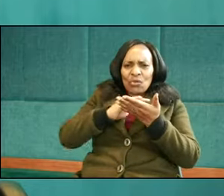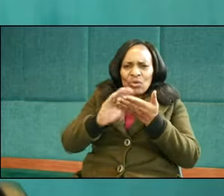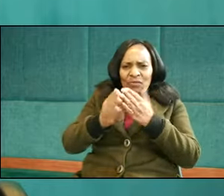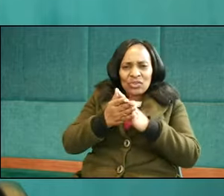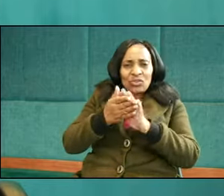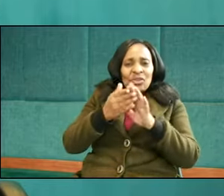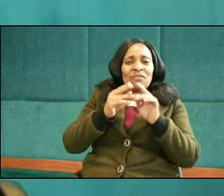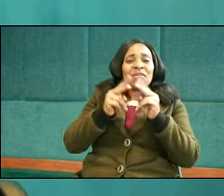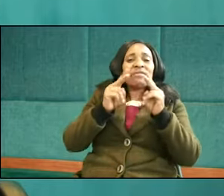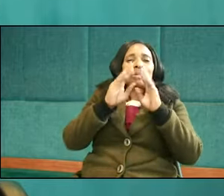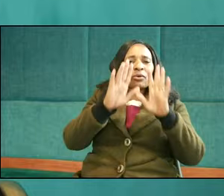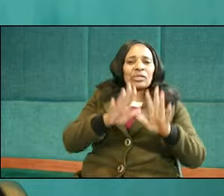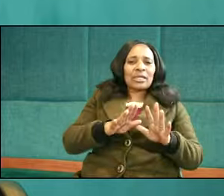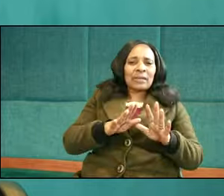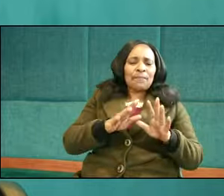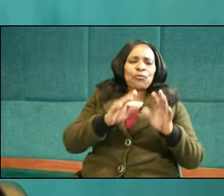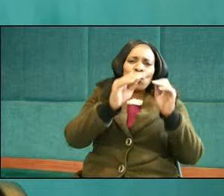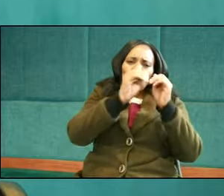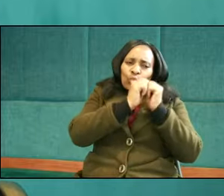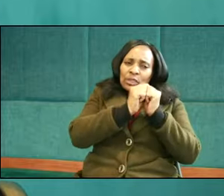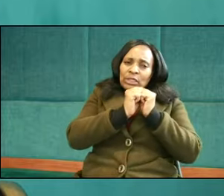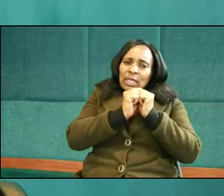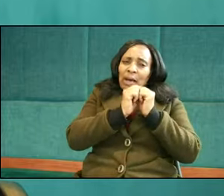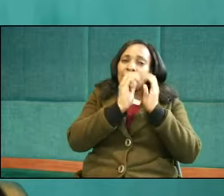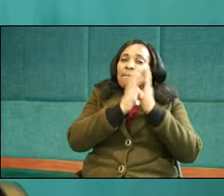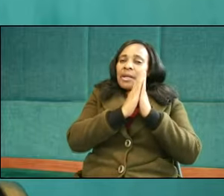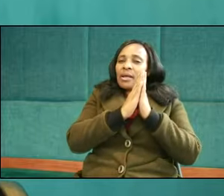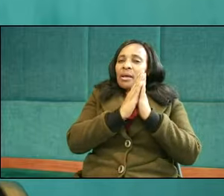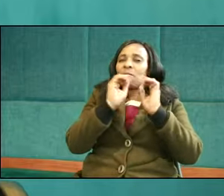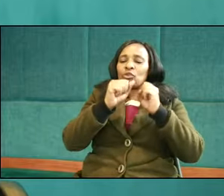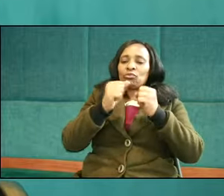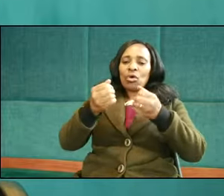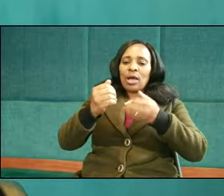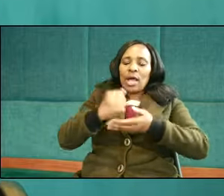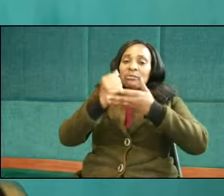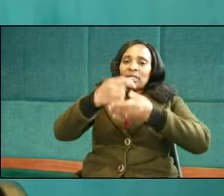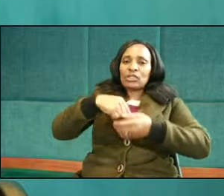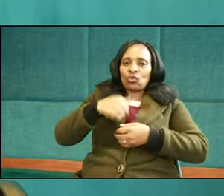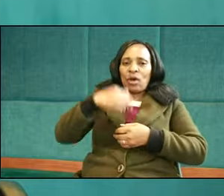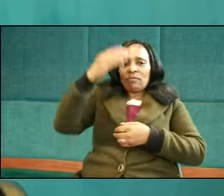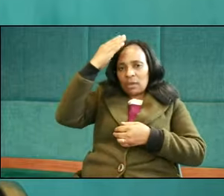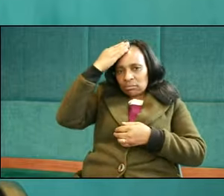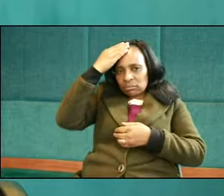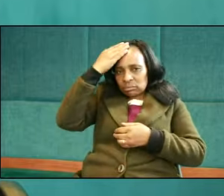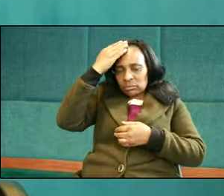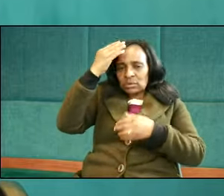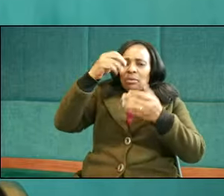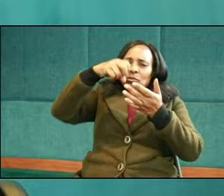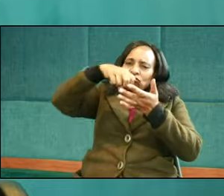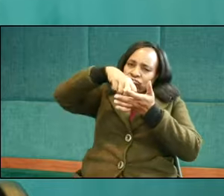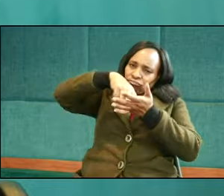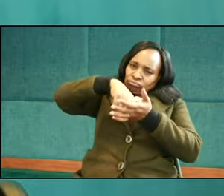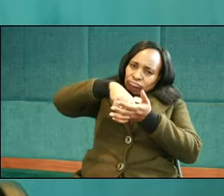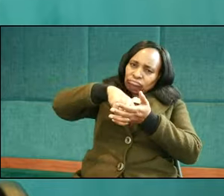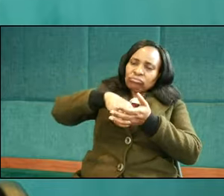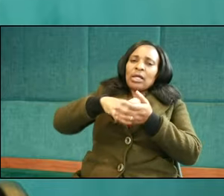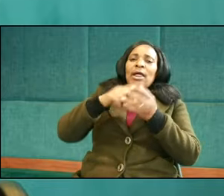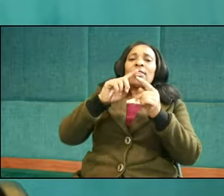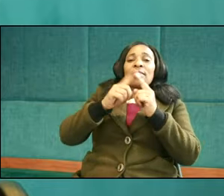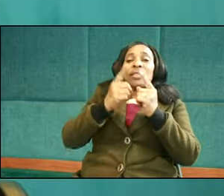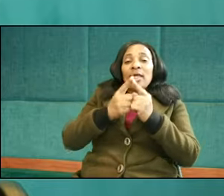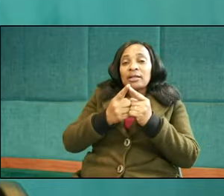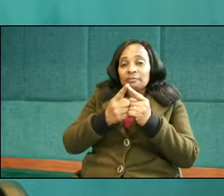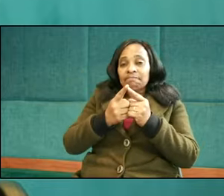element. With prayer, it's important for us to have humility, to bow down our head, to be in